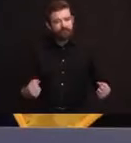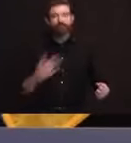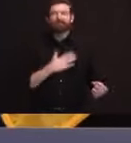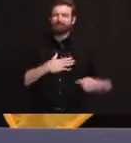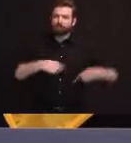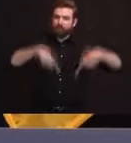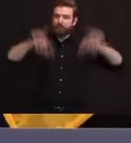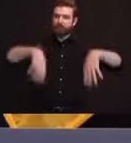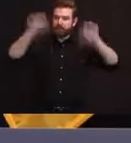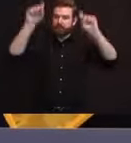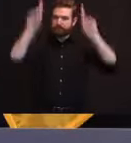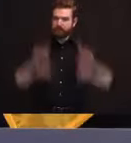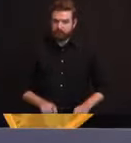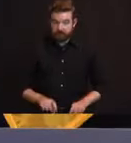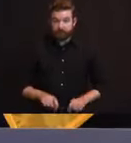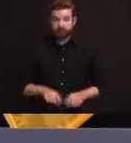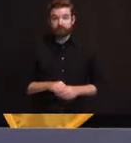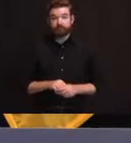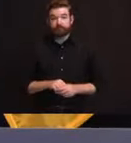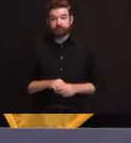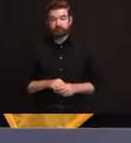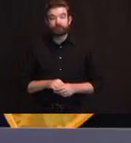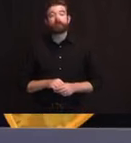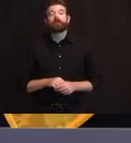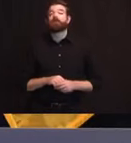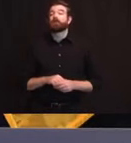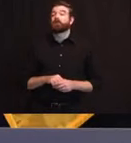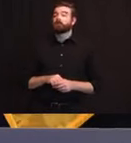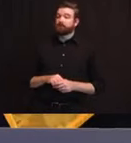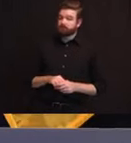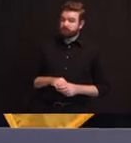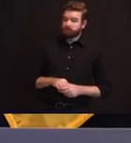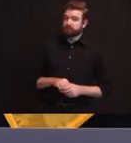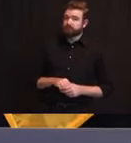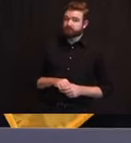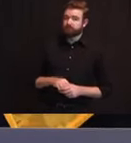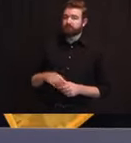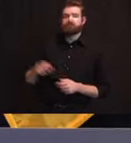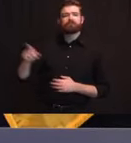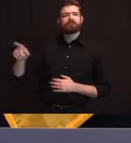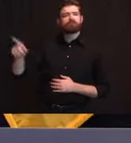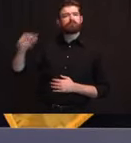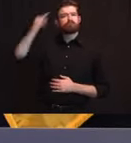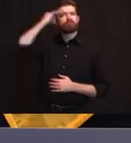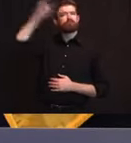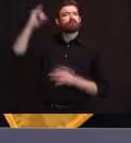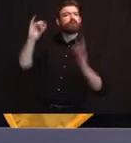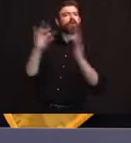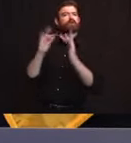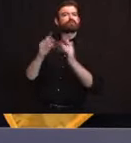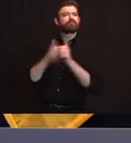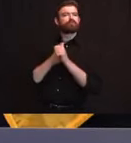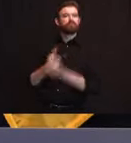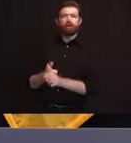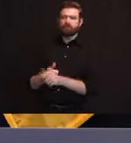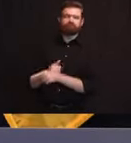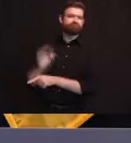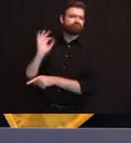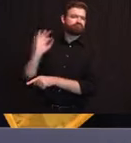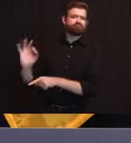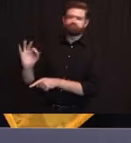your contact tracing, not just the description of the program, but also the encouragement for folks to feel it's a safe